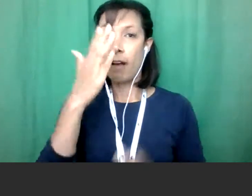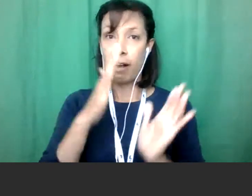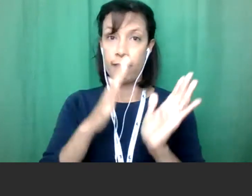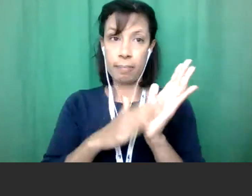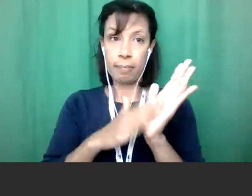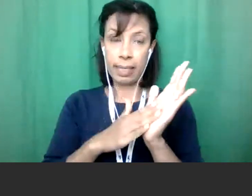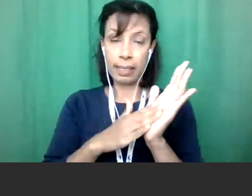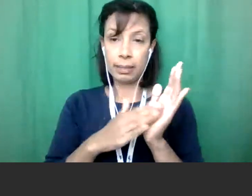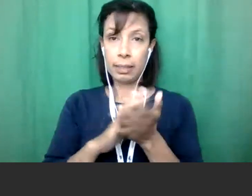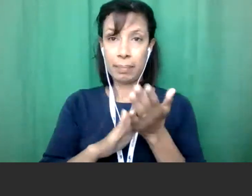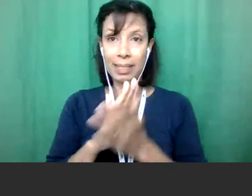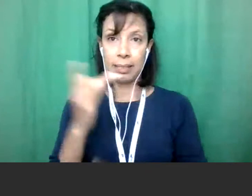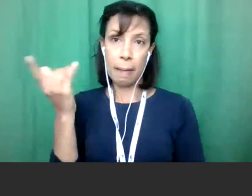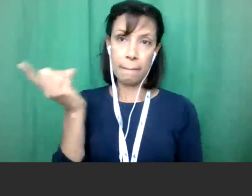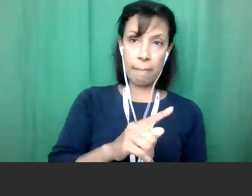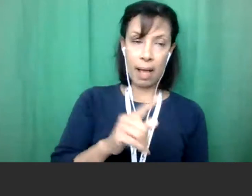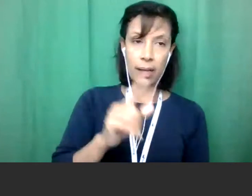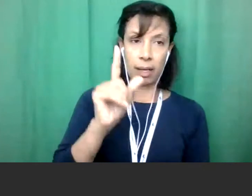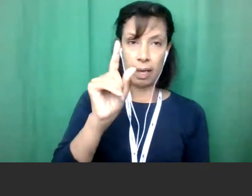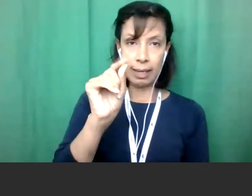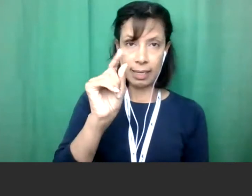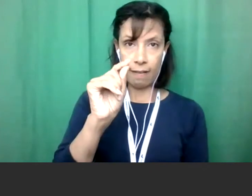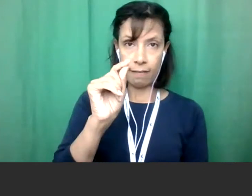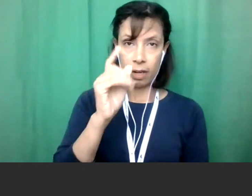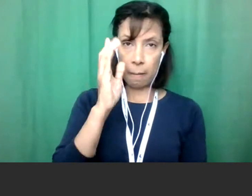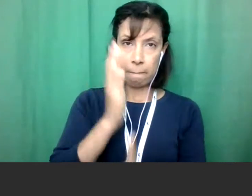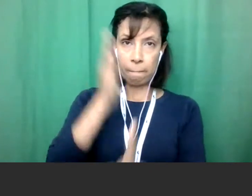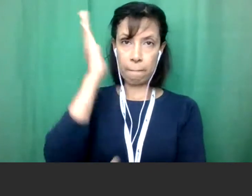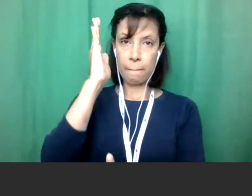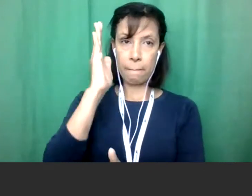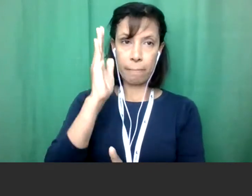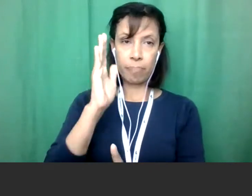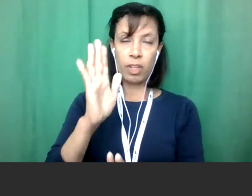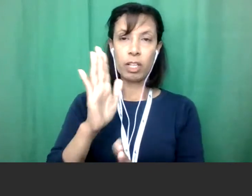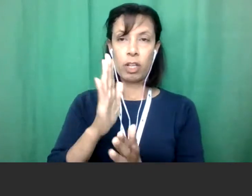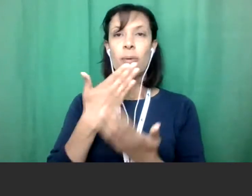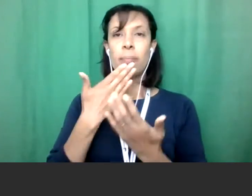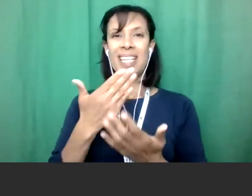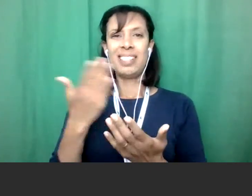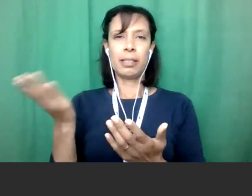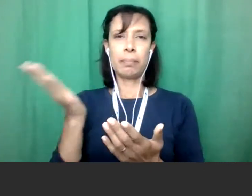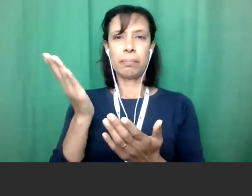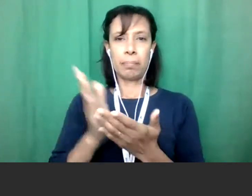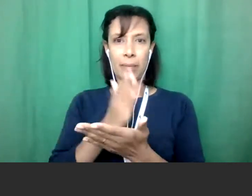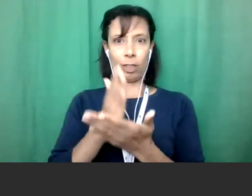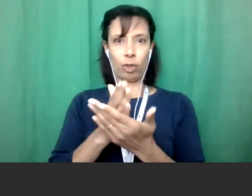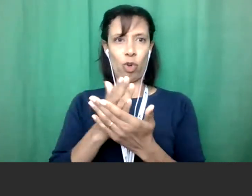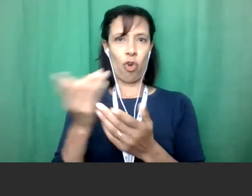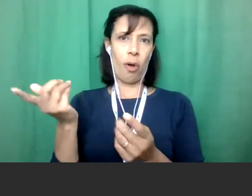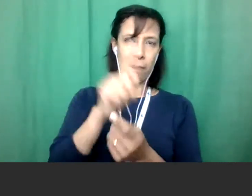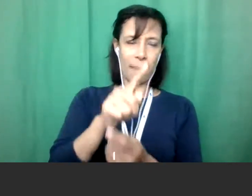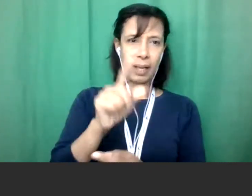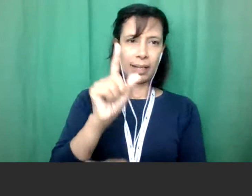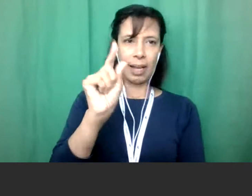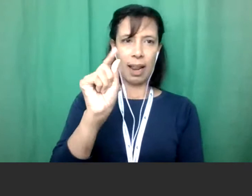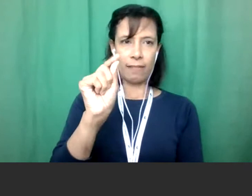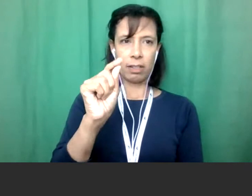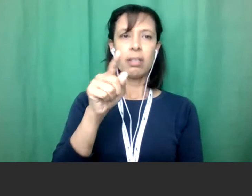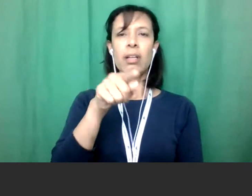at 11 on the dot. So be back here on 11 at the dot, and I will talk then about